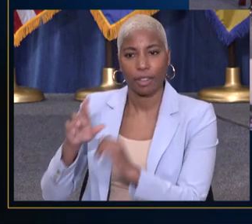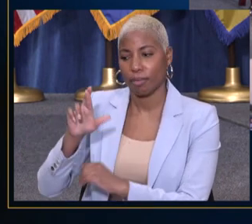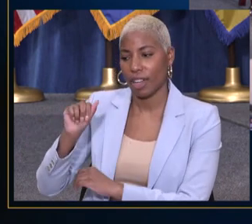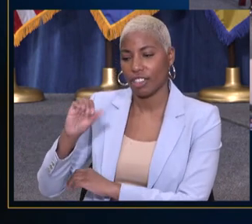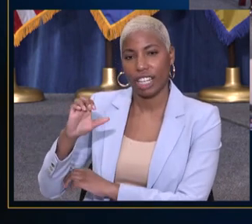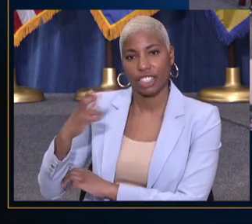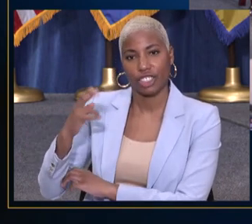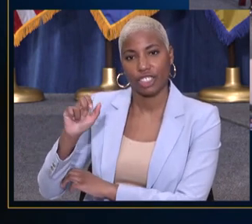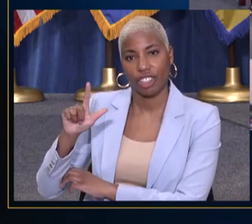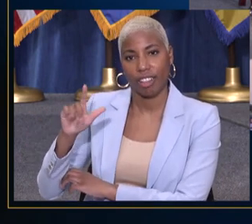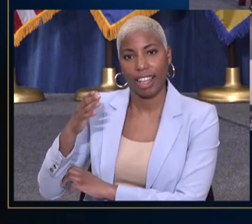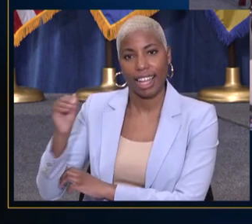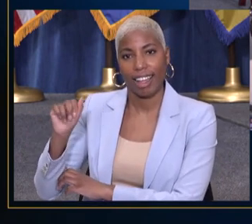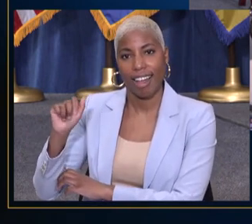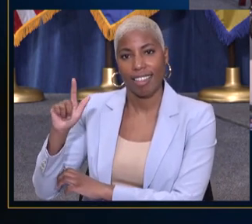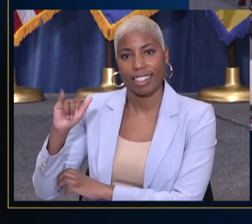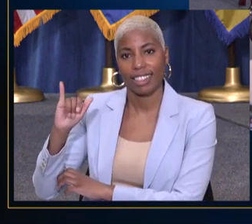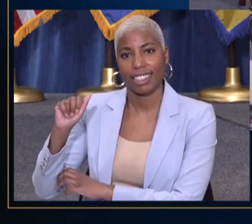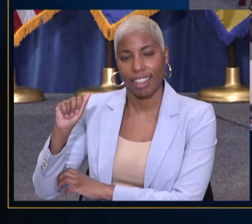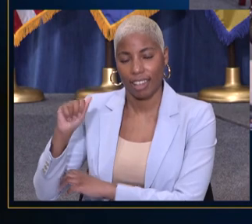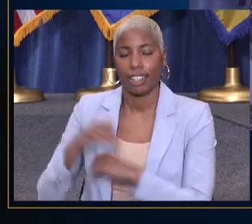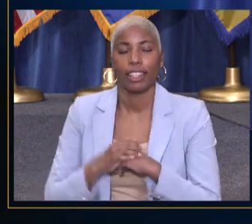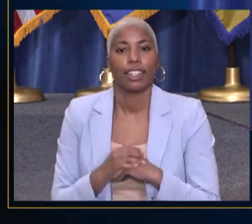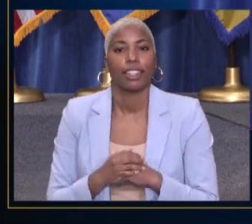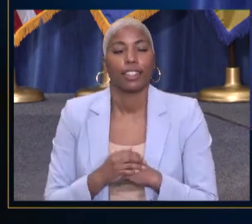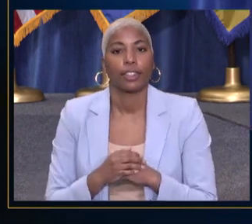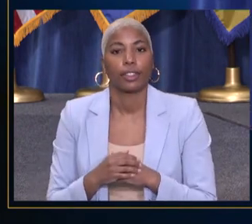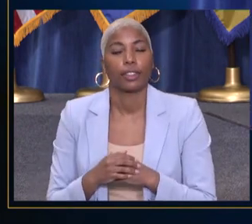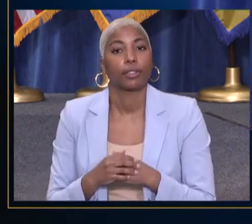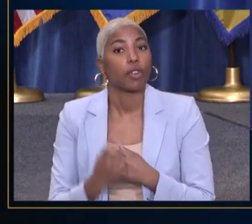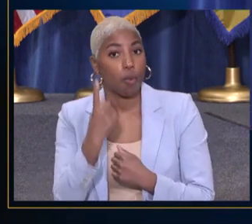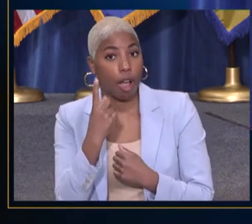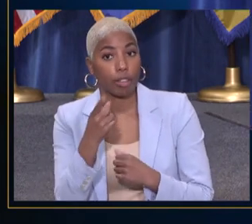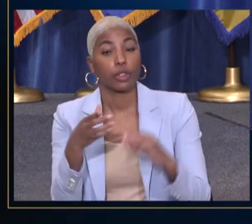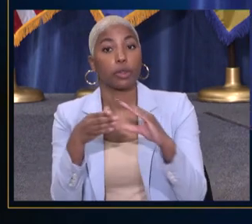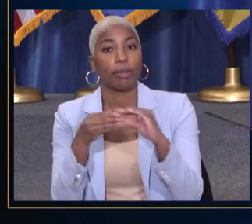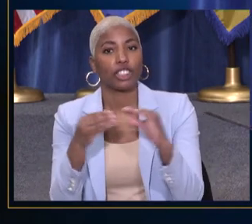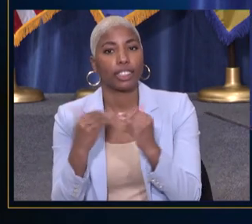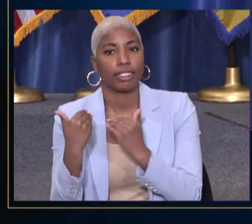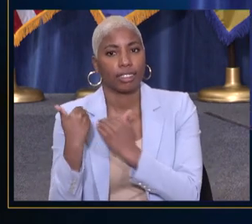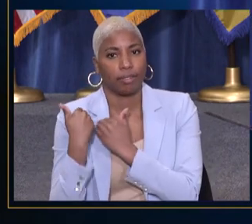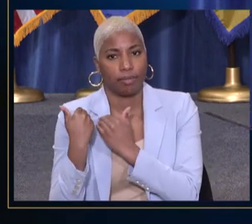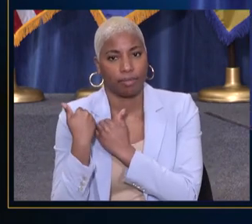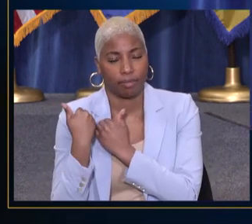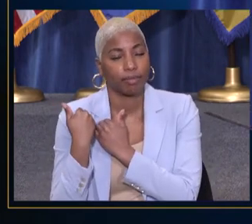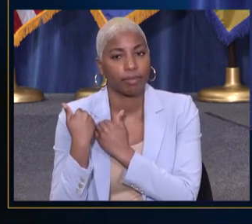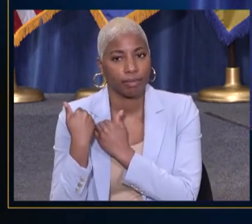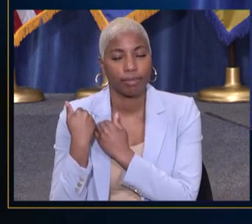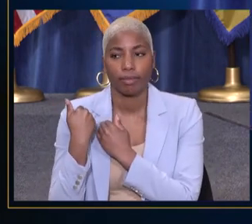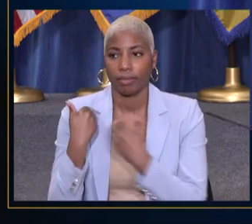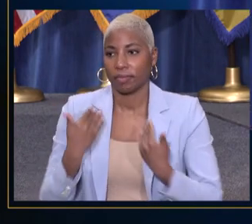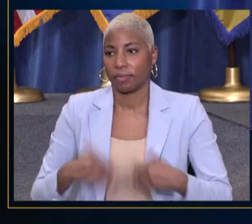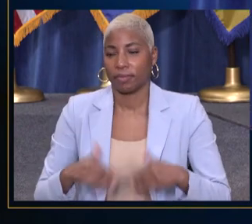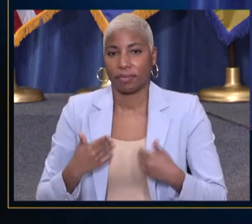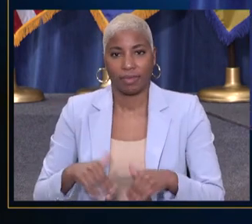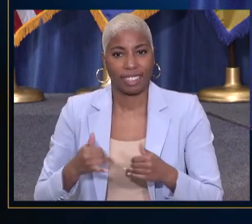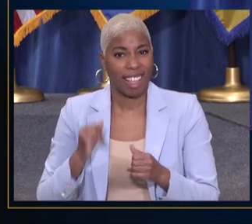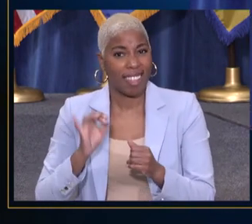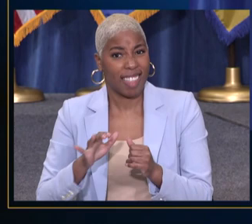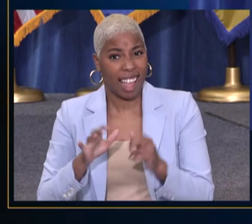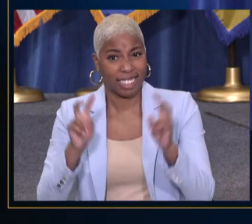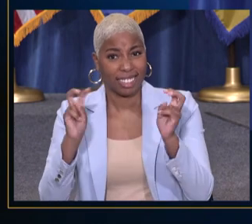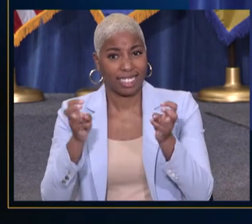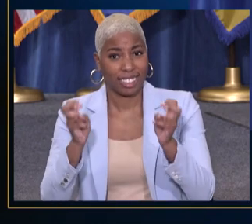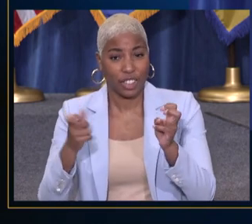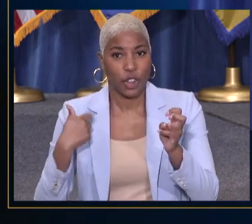Alexis. Alexi, one is the focus you mentioned, accountability, and I think that is an area that we are very